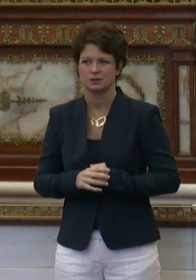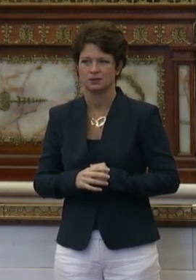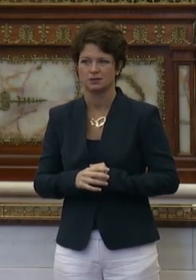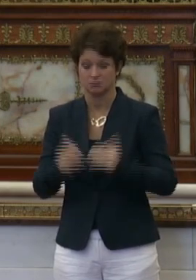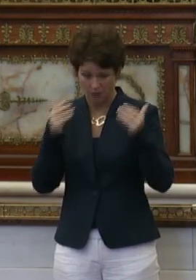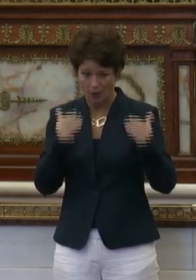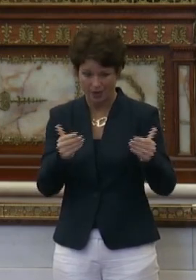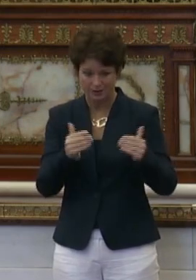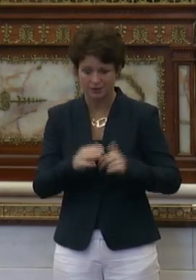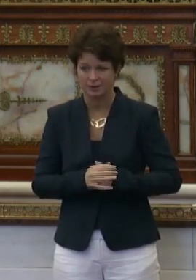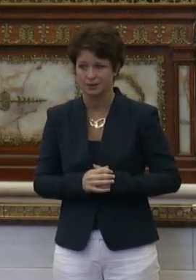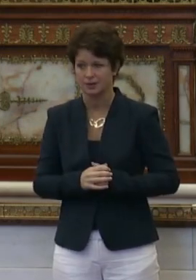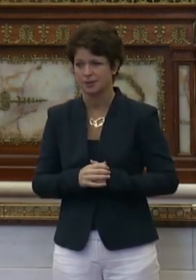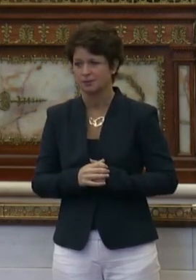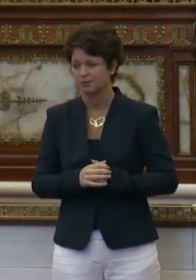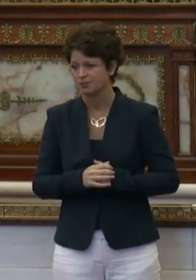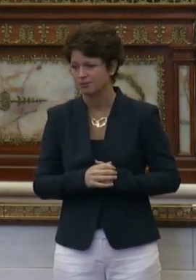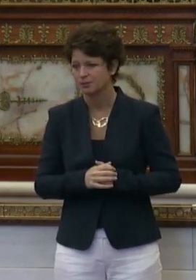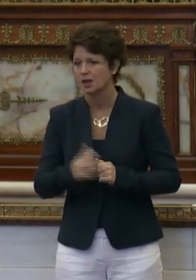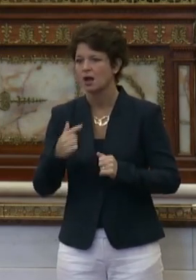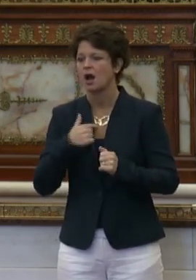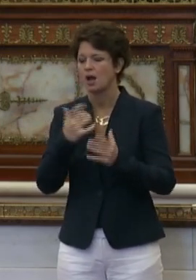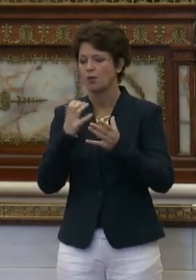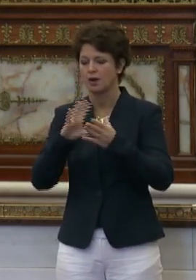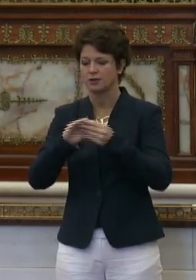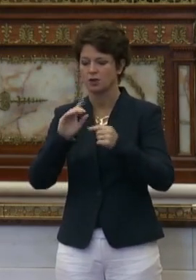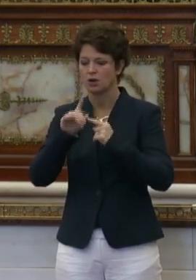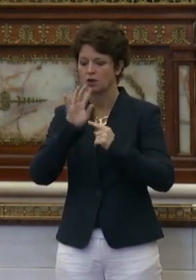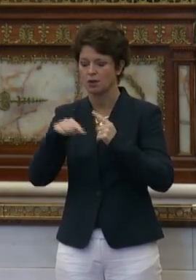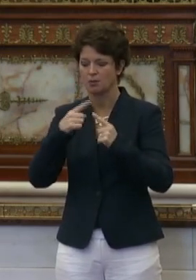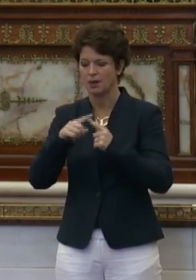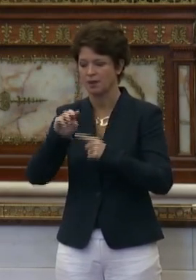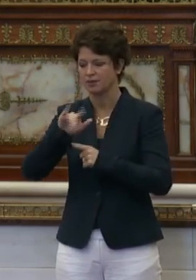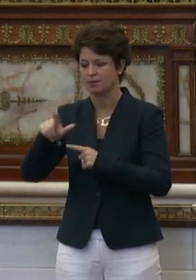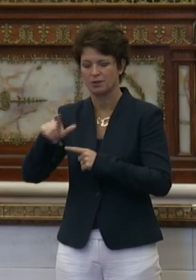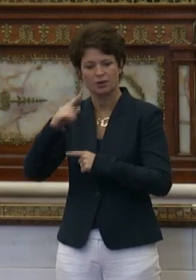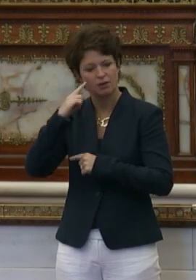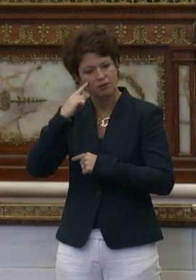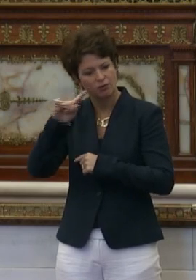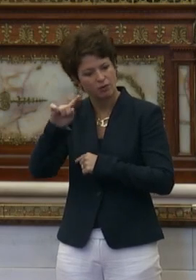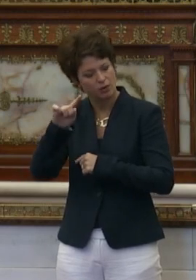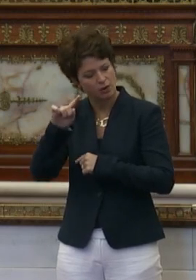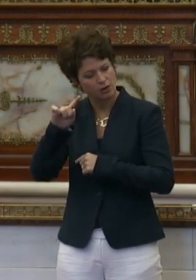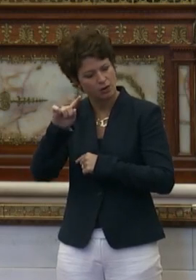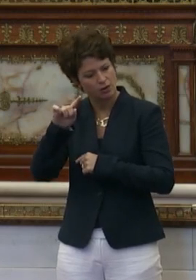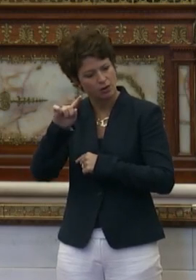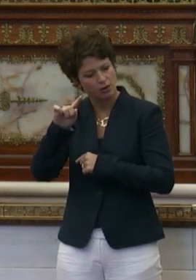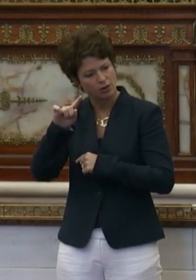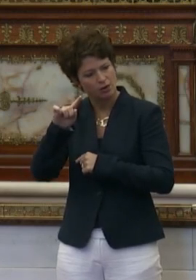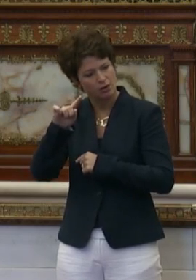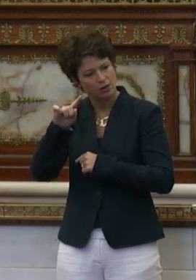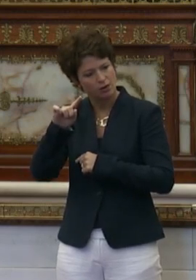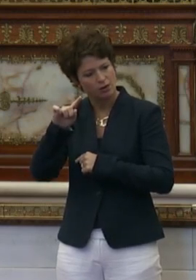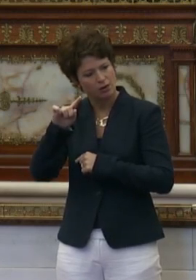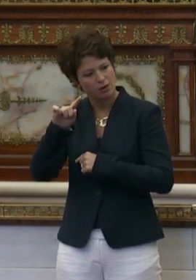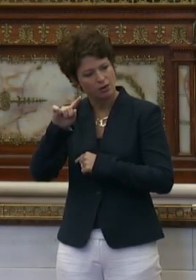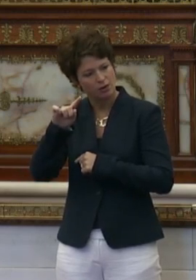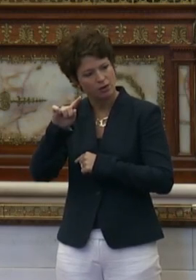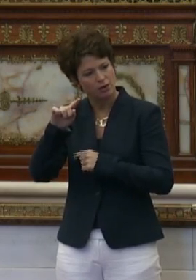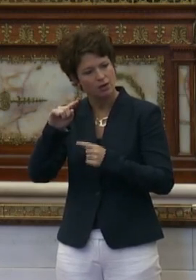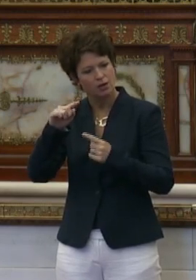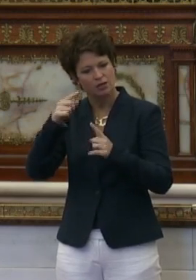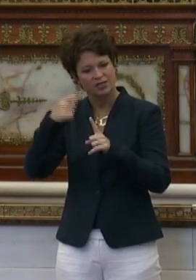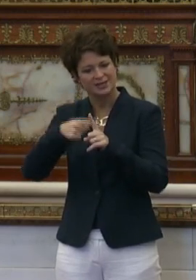Go ahead. What I wish to speak on was basically the bills concerning the relief to be provided to tenants